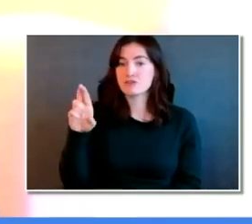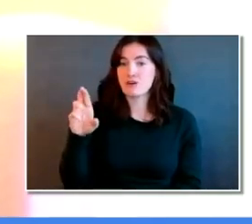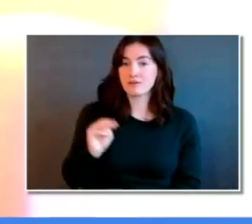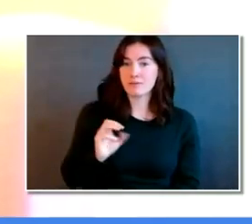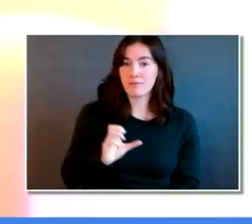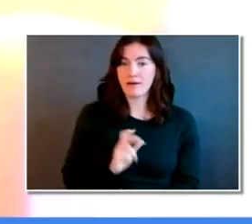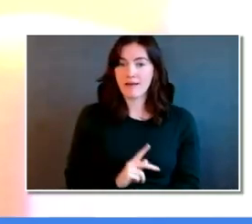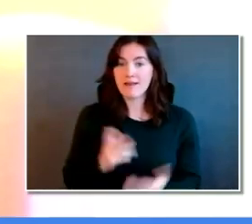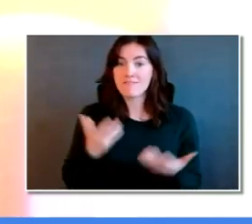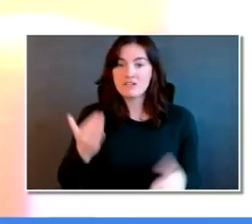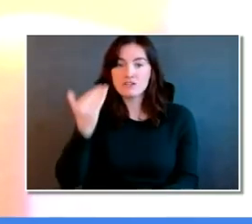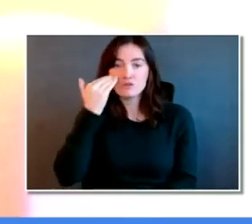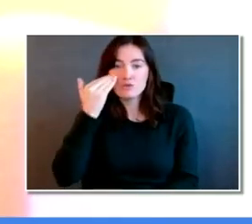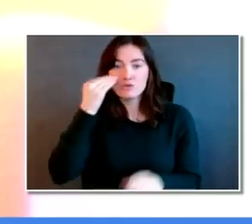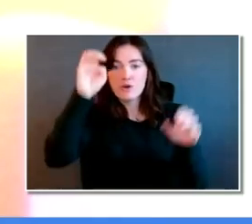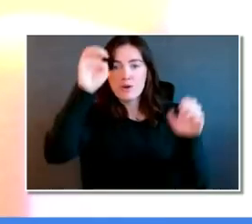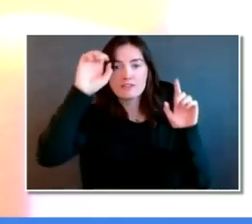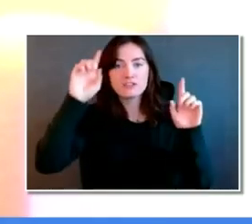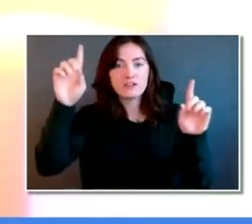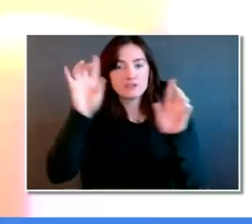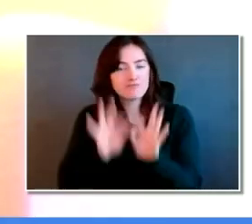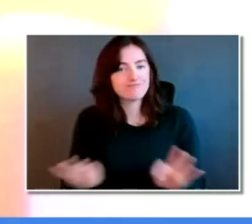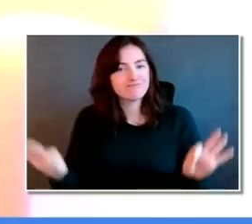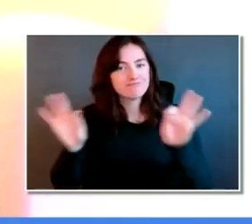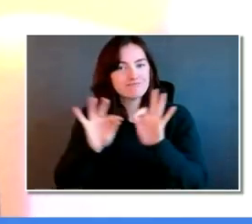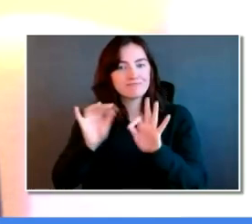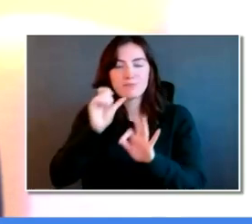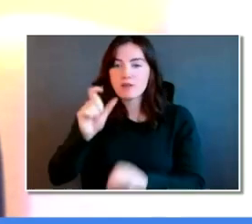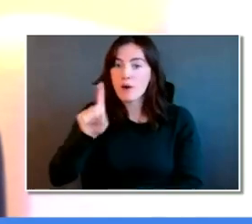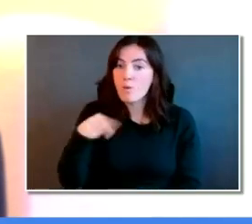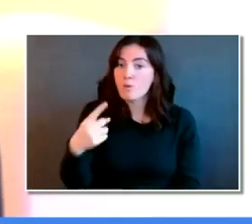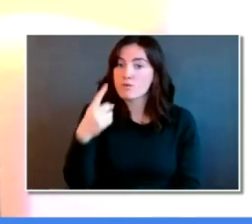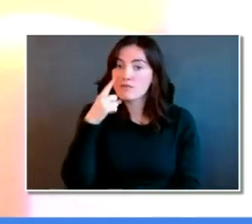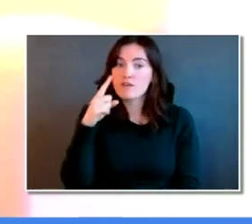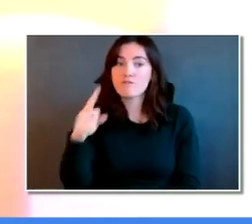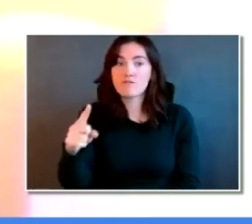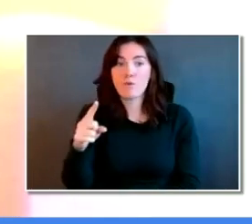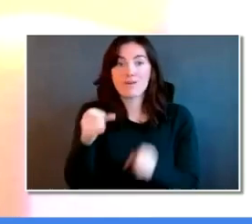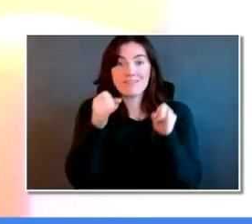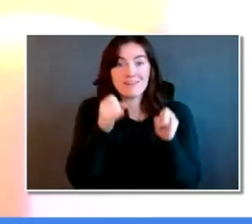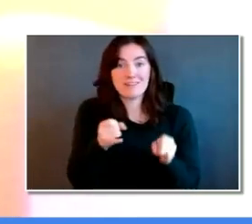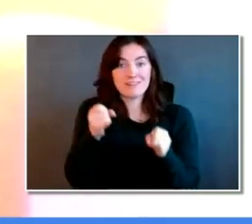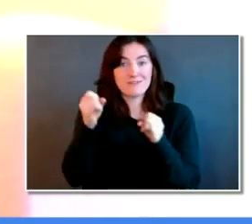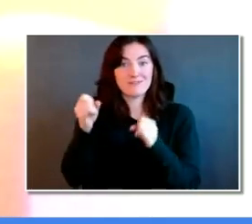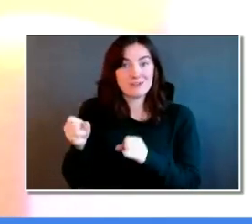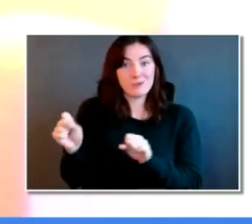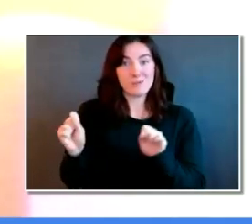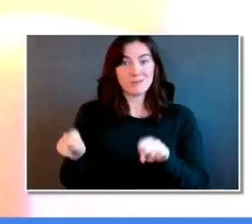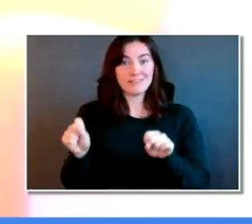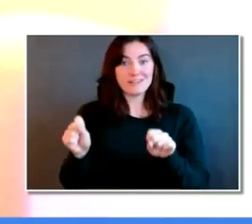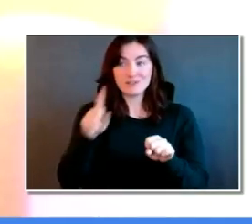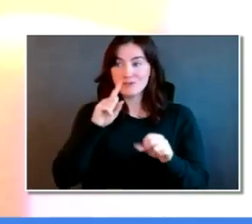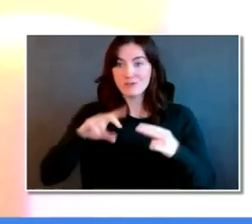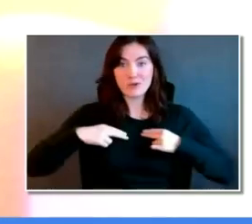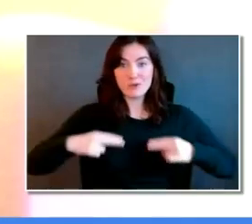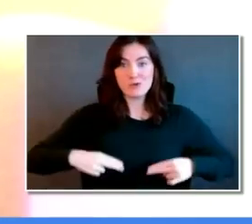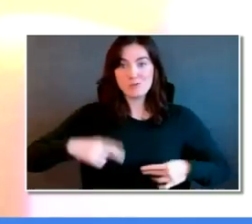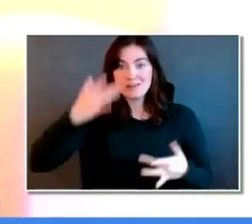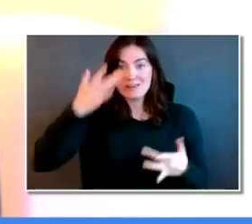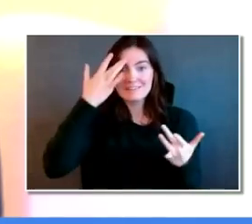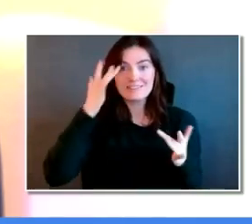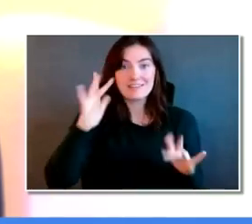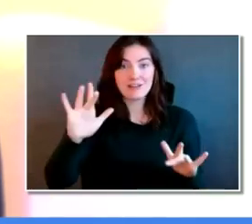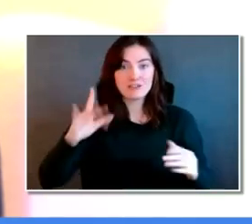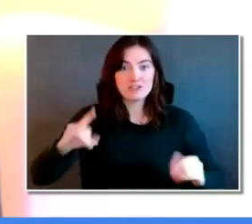was critical not only for fulfilling the individual potential of human intelligence,